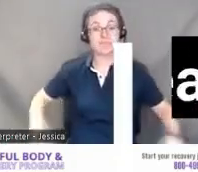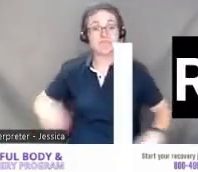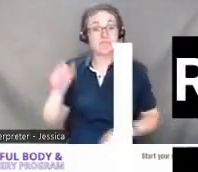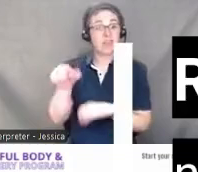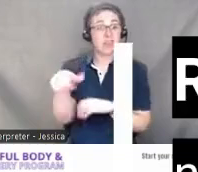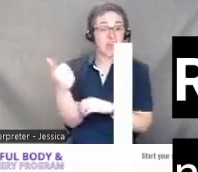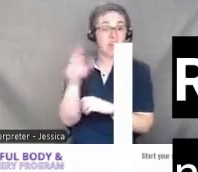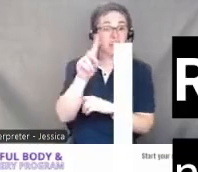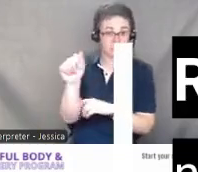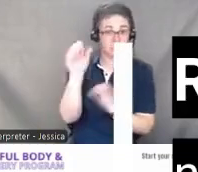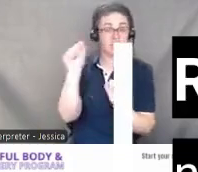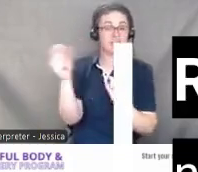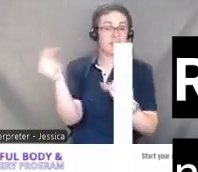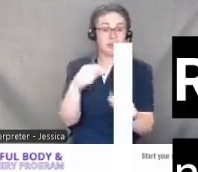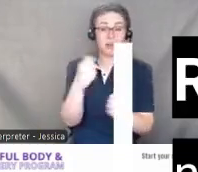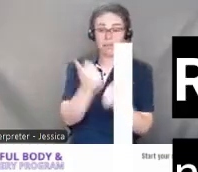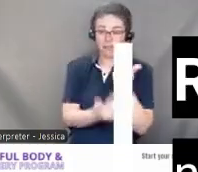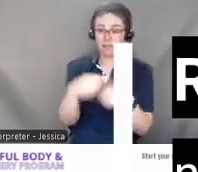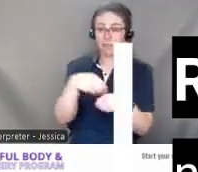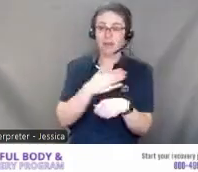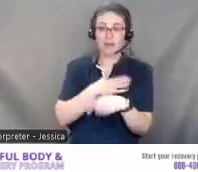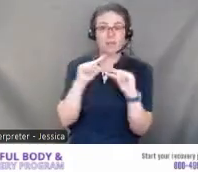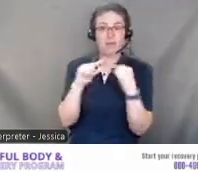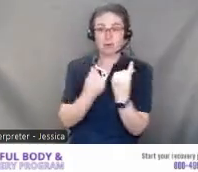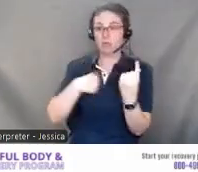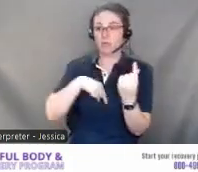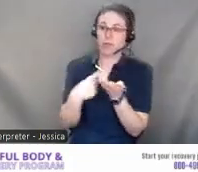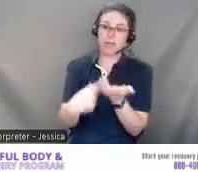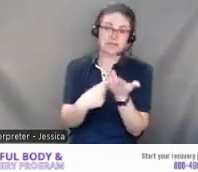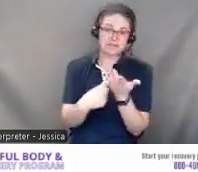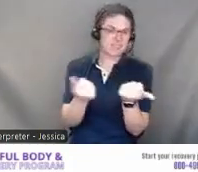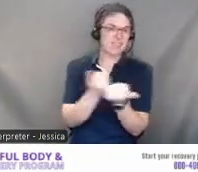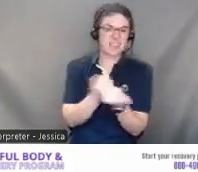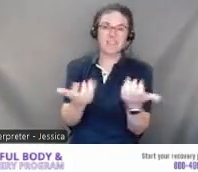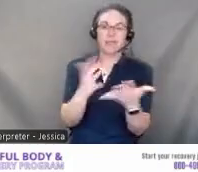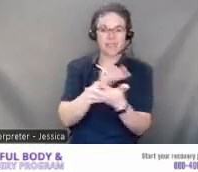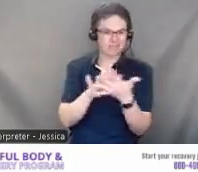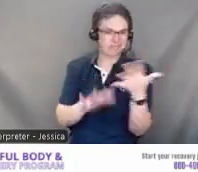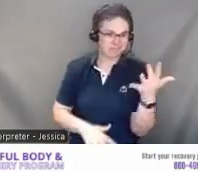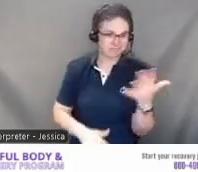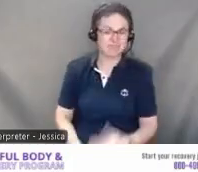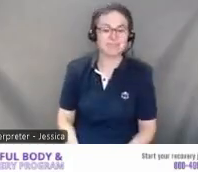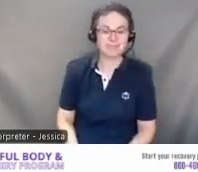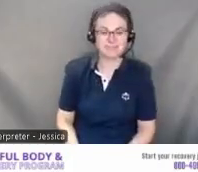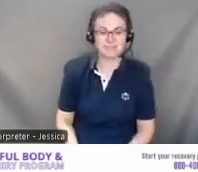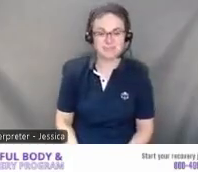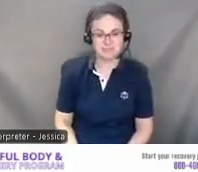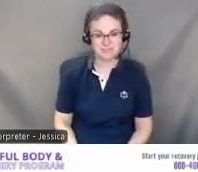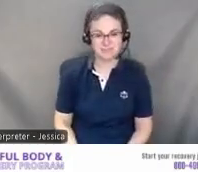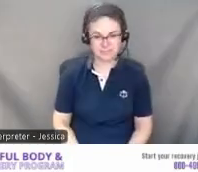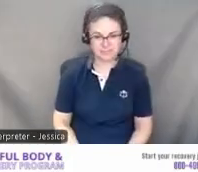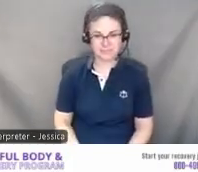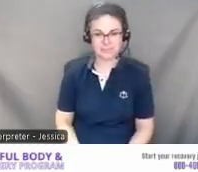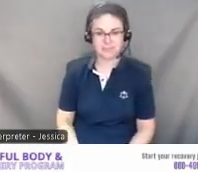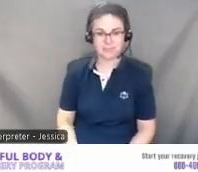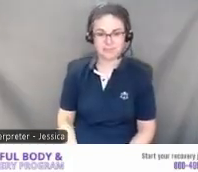you. Everybody in my group, we're always talking about everything else that made us have these. Well, didn't make us have them. It often triggers them.